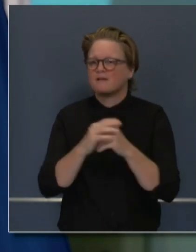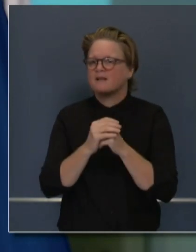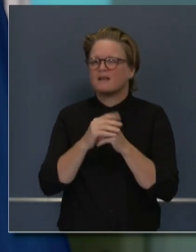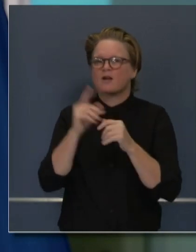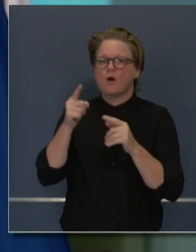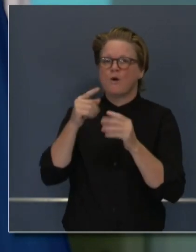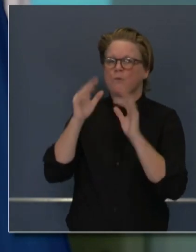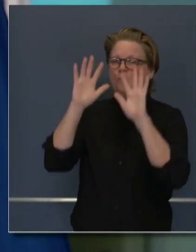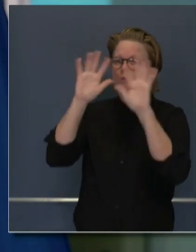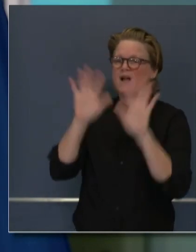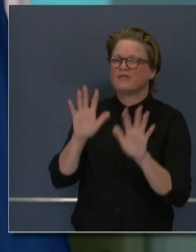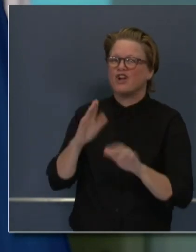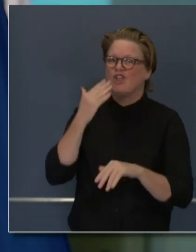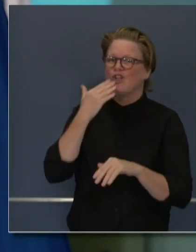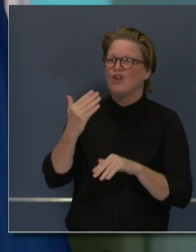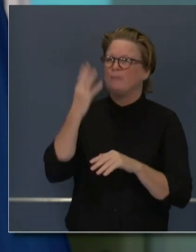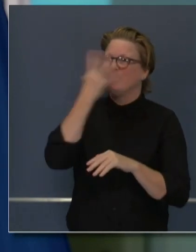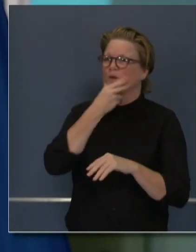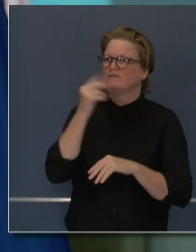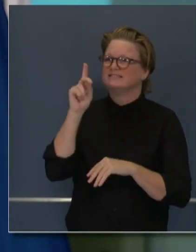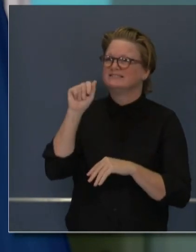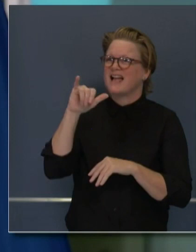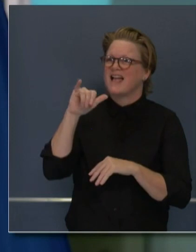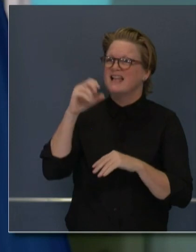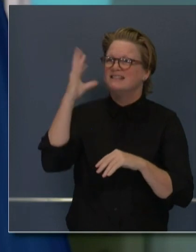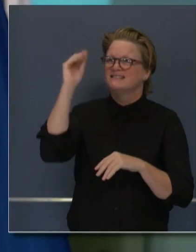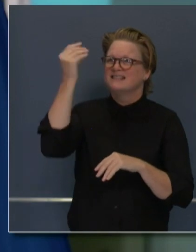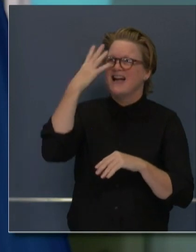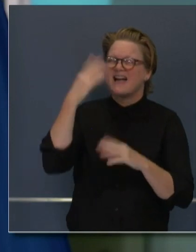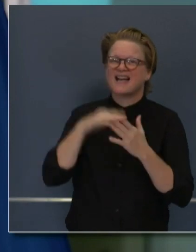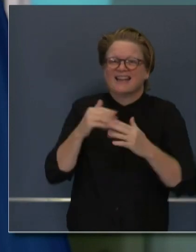know that the preferable activity is outdoors,